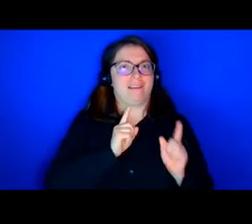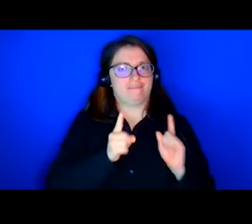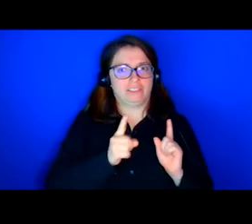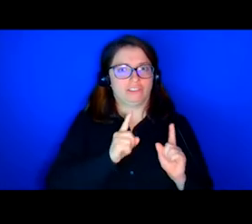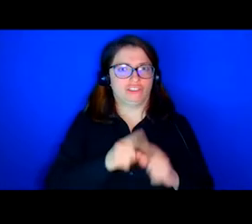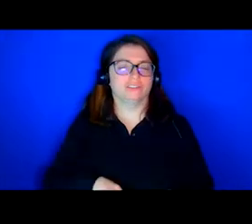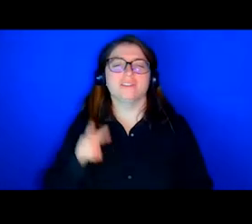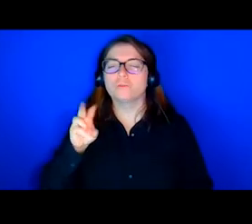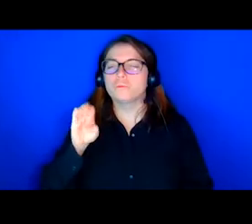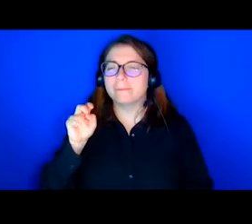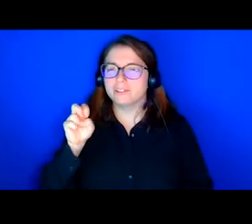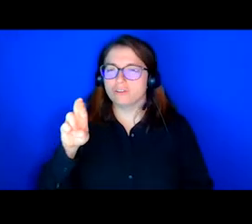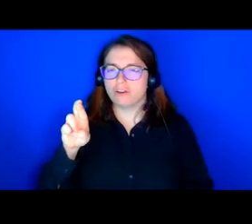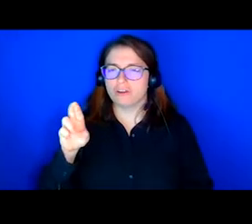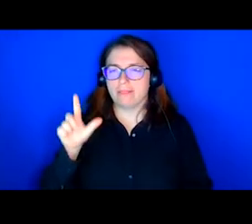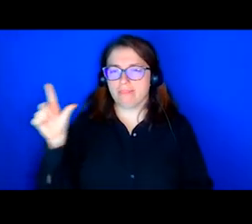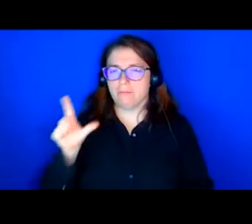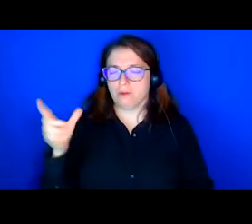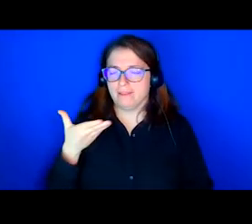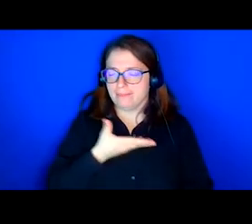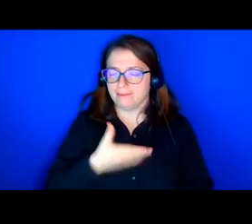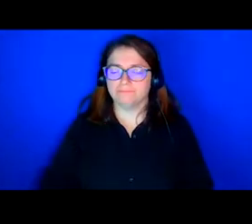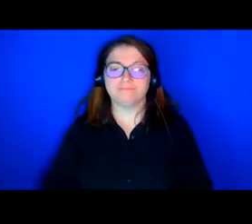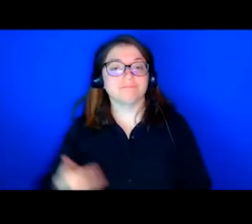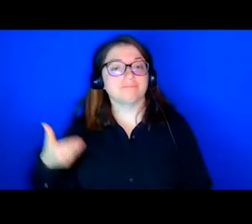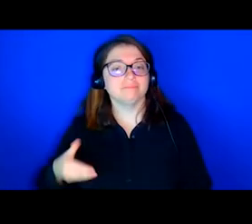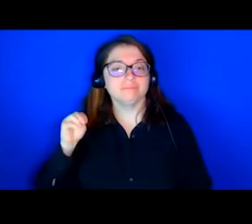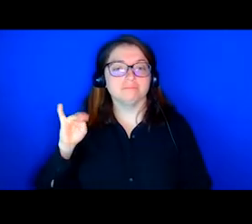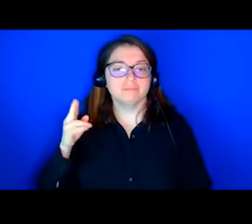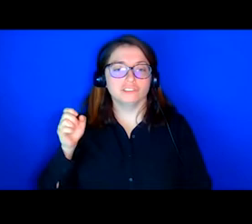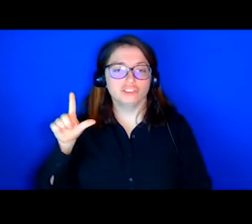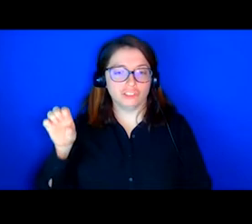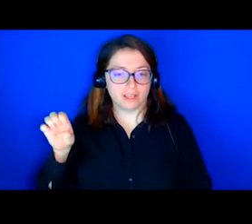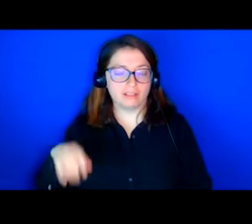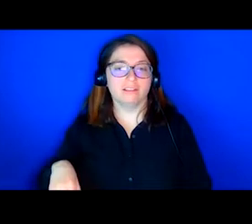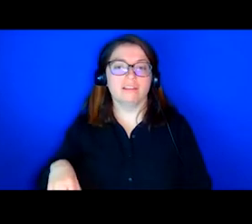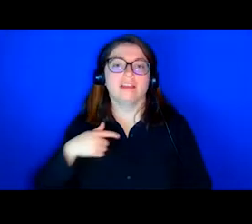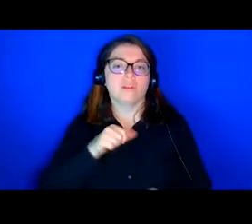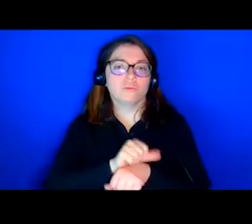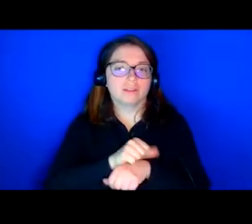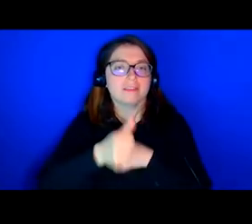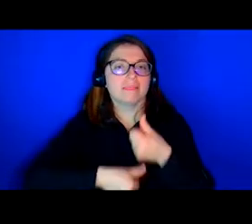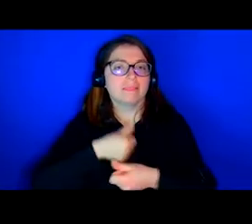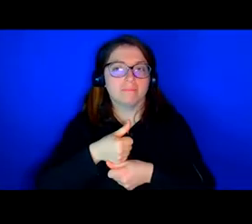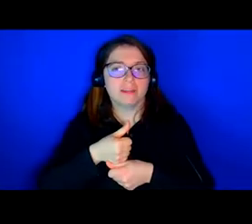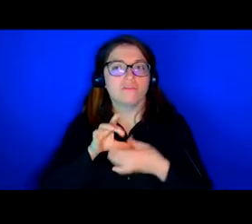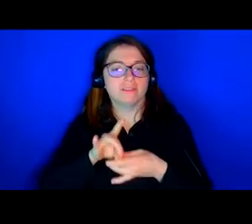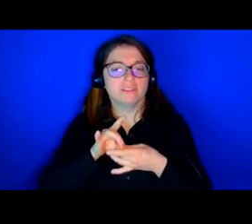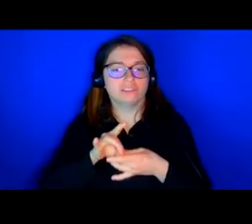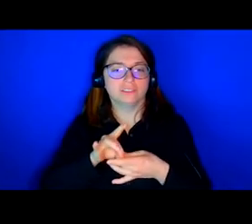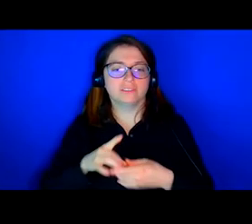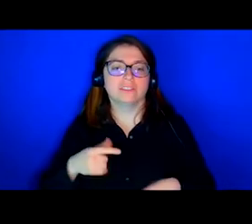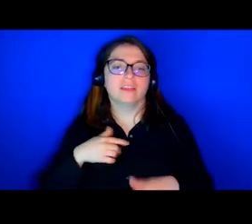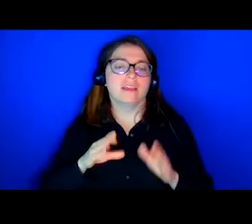chat. My name is Michelle Cavalcanti. I work in alumni relations, identifying and creating professional development, programming, and resources